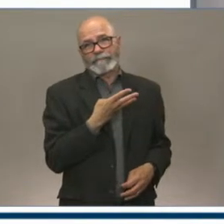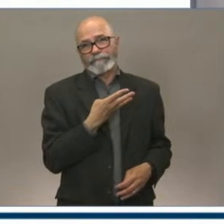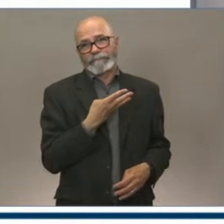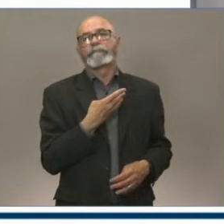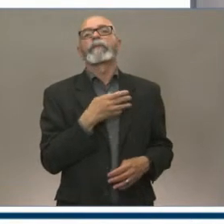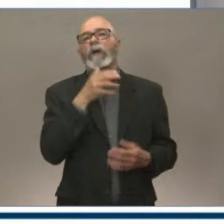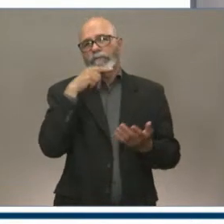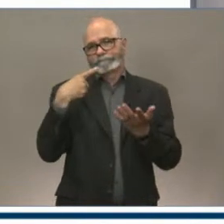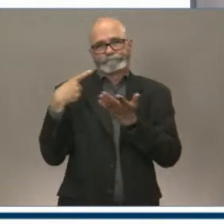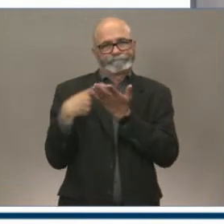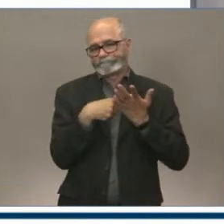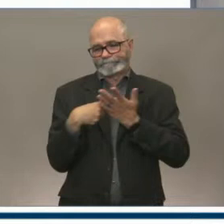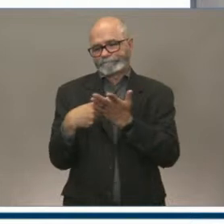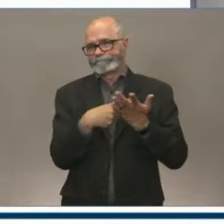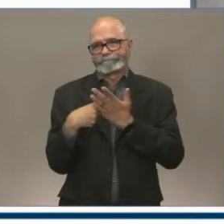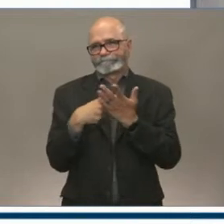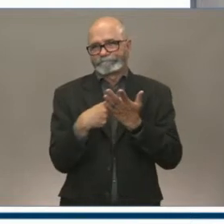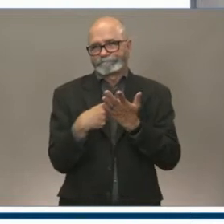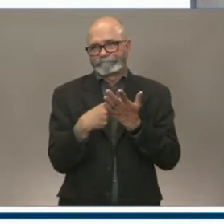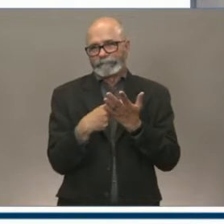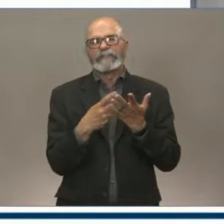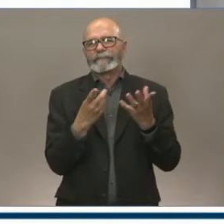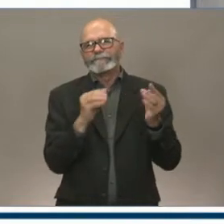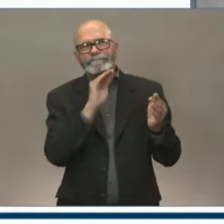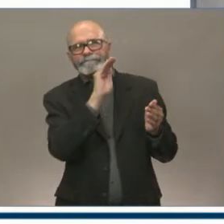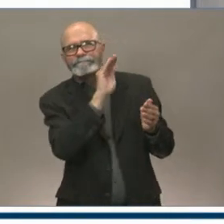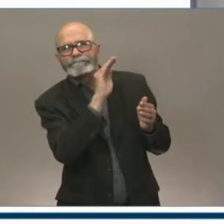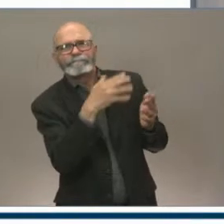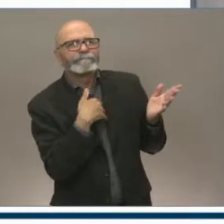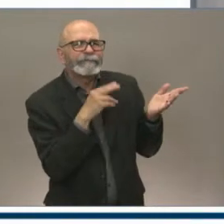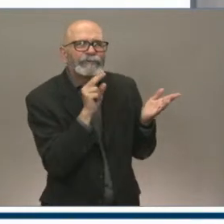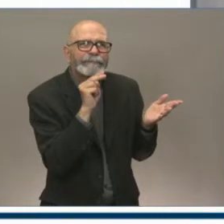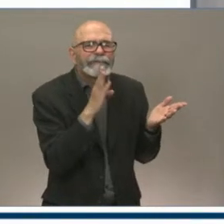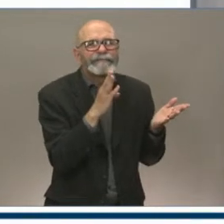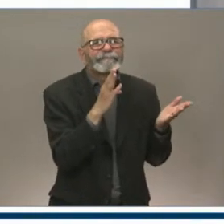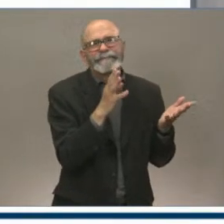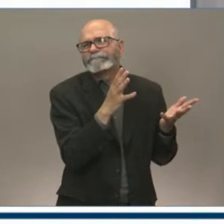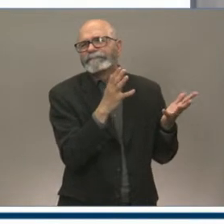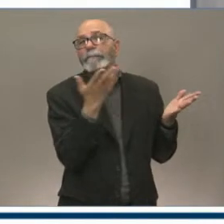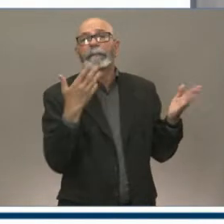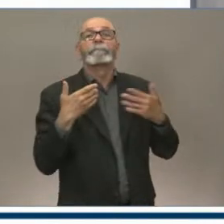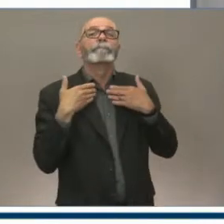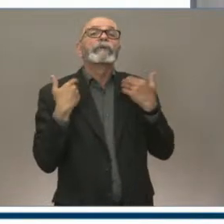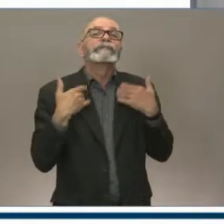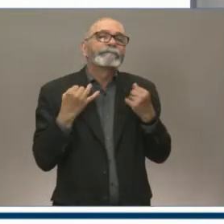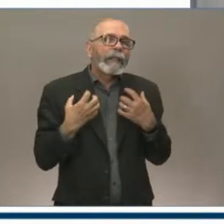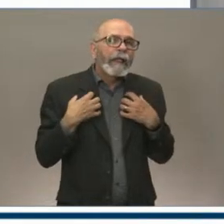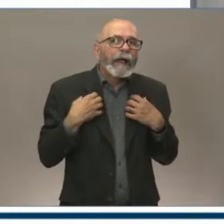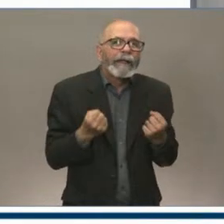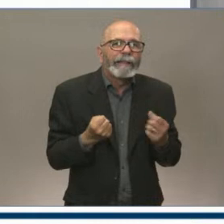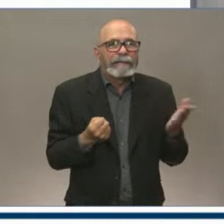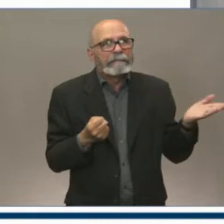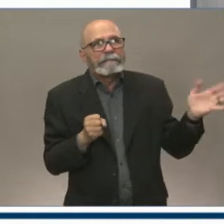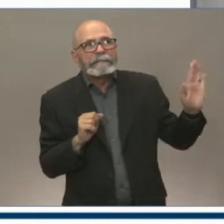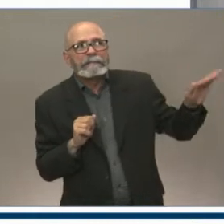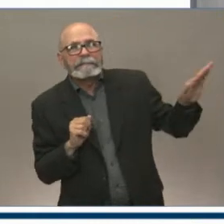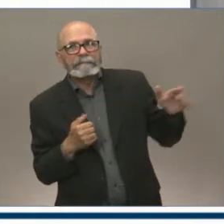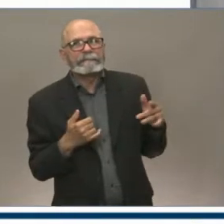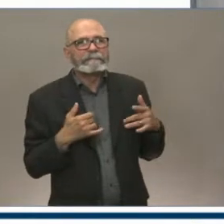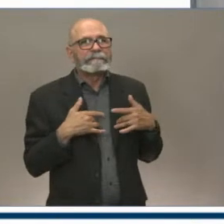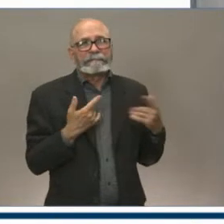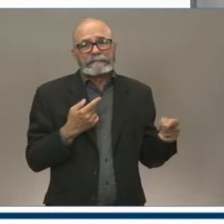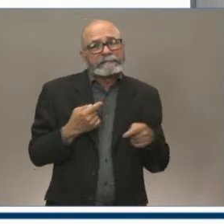speak to him about. Our Minister of Health has also reached out over those concerns. We believe